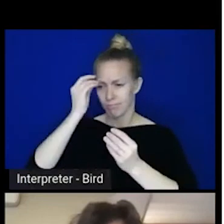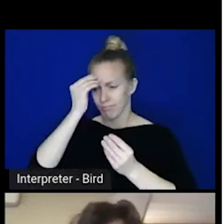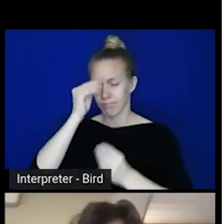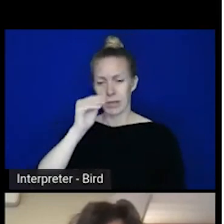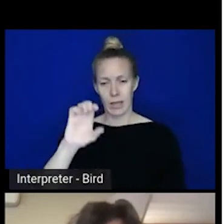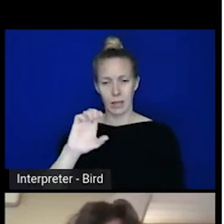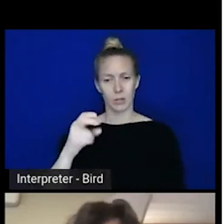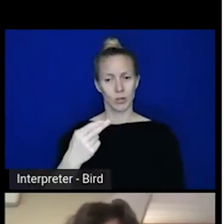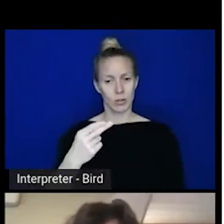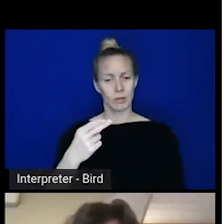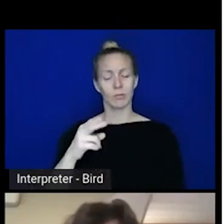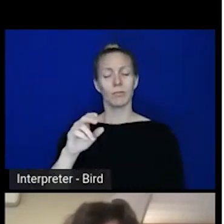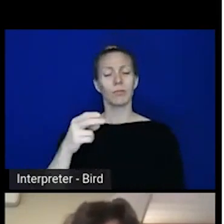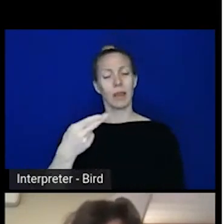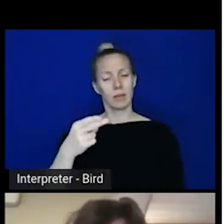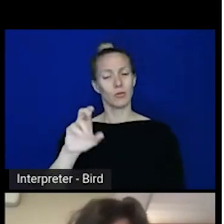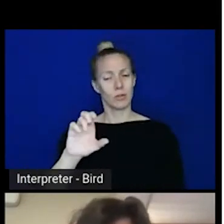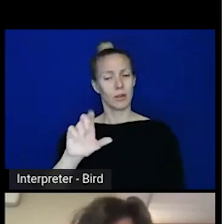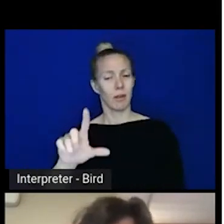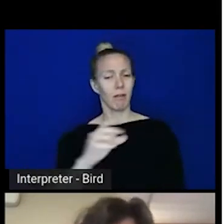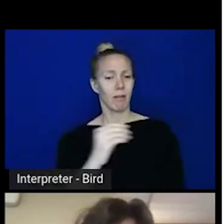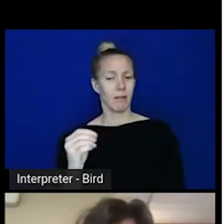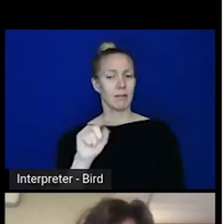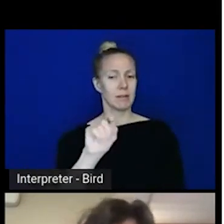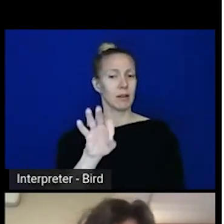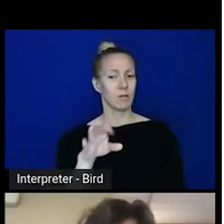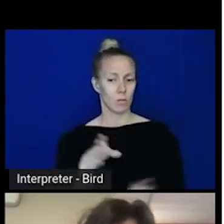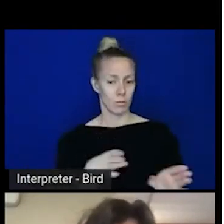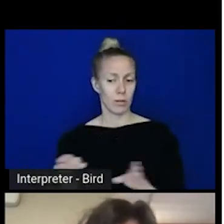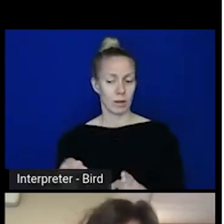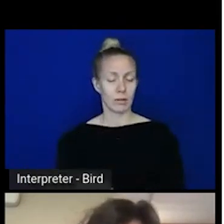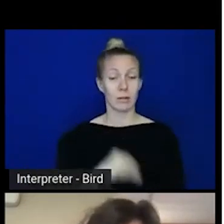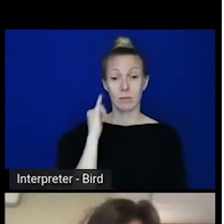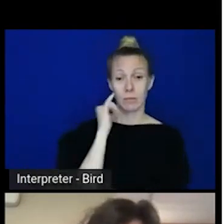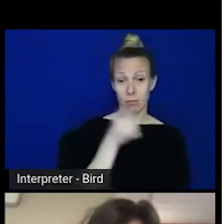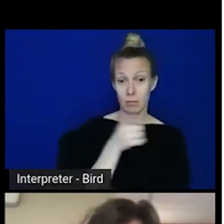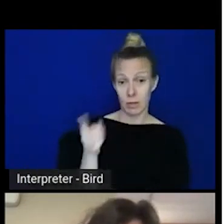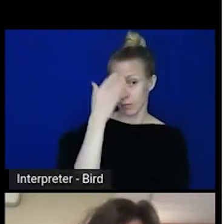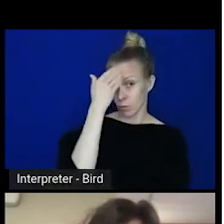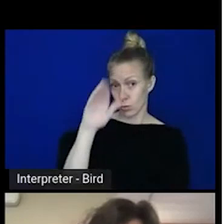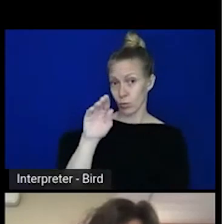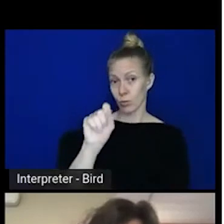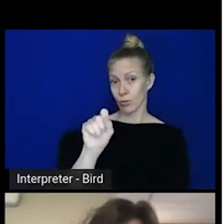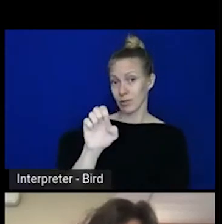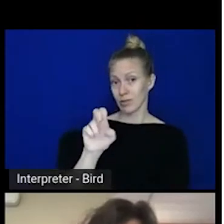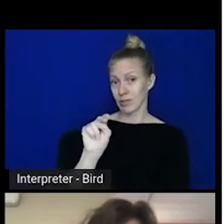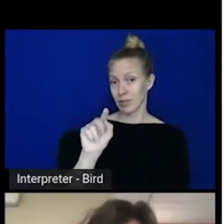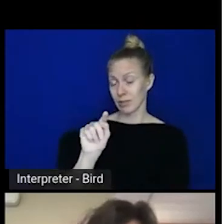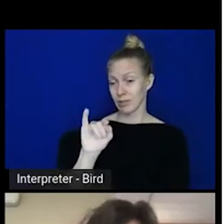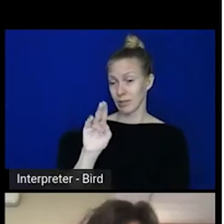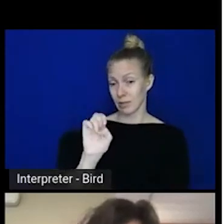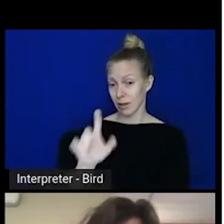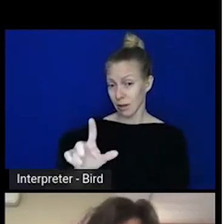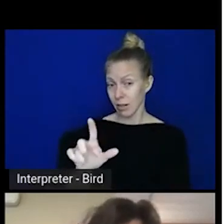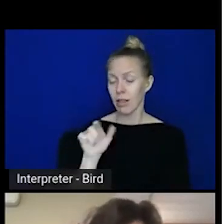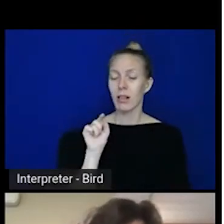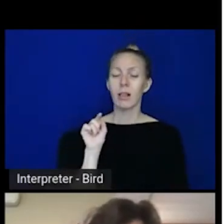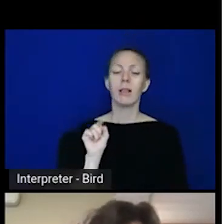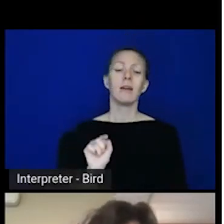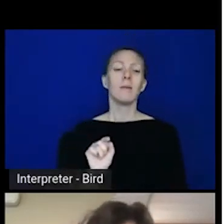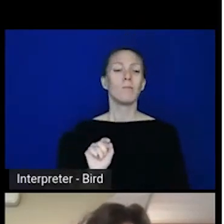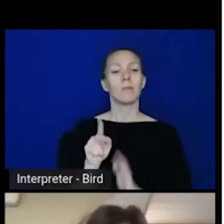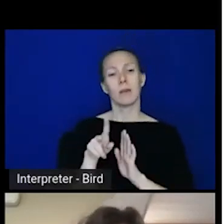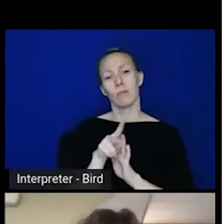Terraform plans, and that's Sentinel. So if you're not familiar with Sentinel, it is a